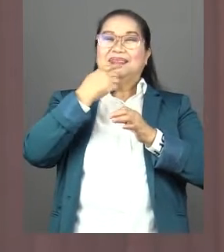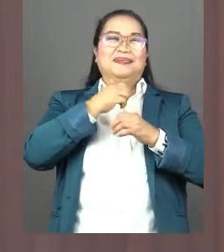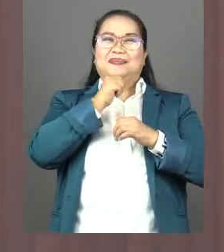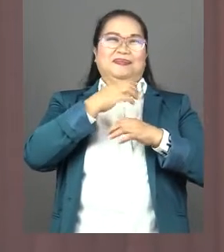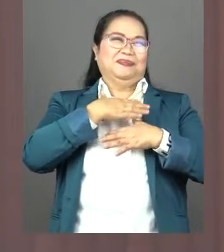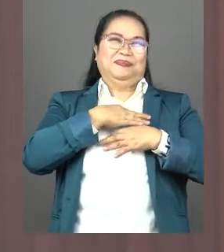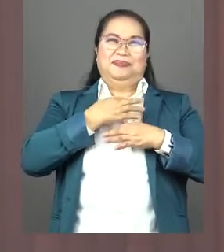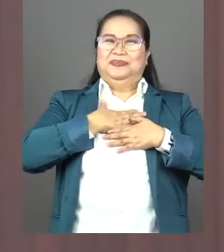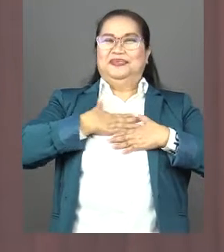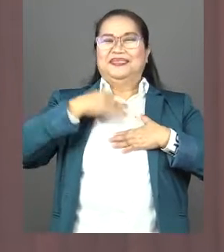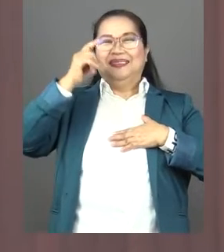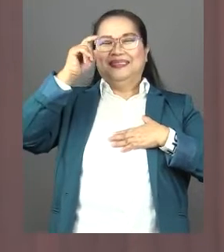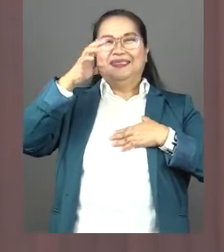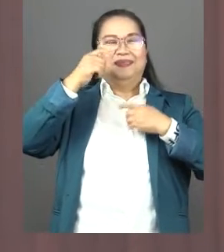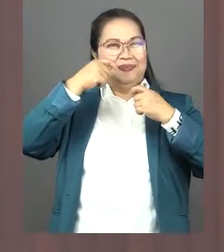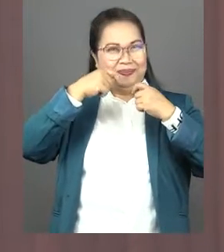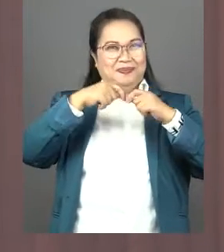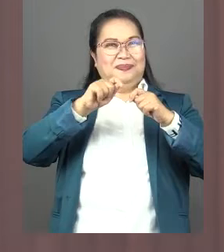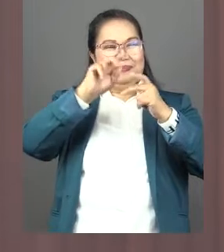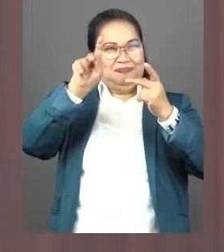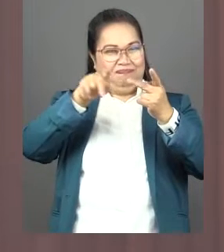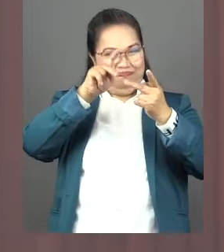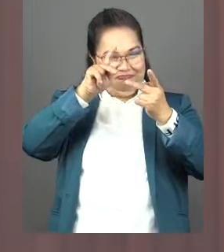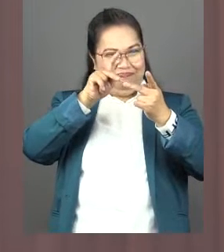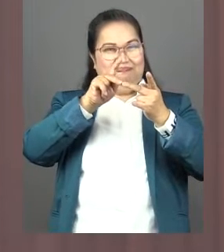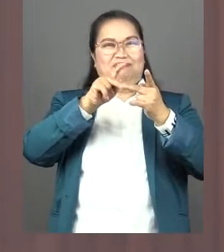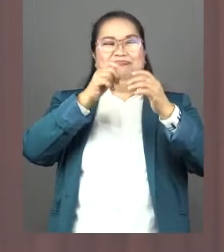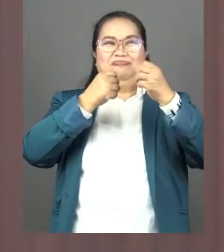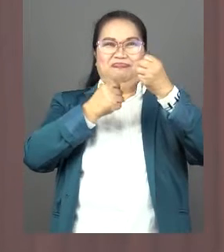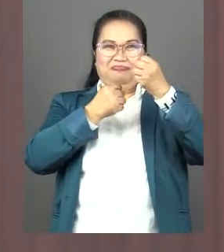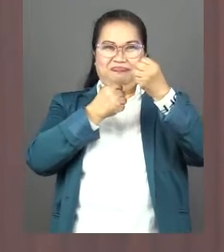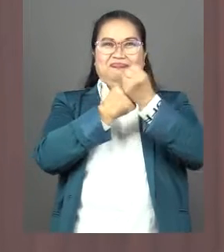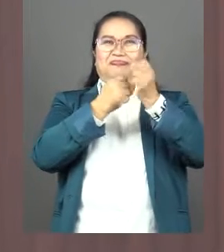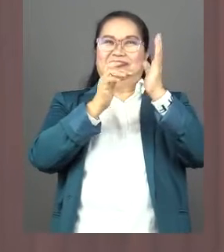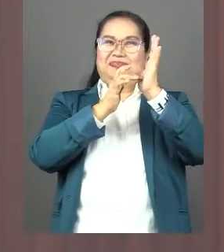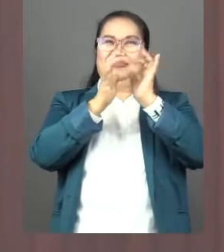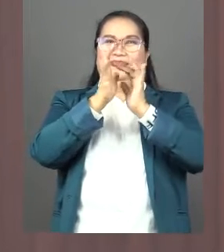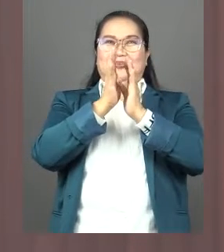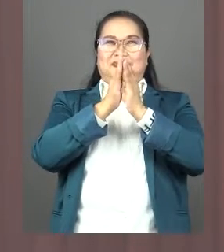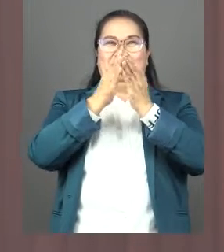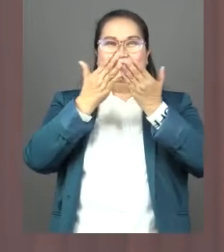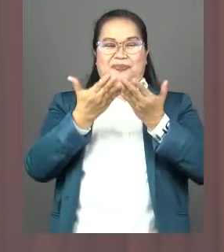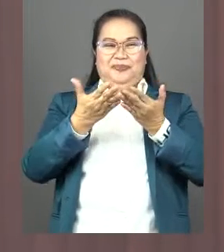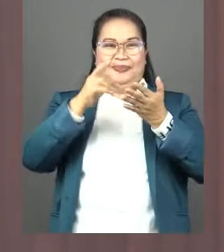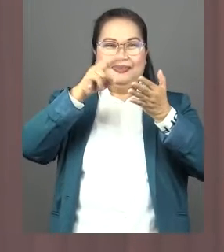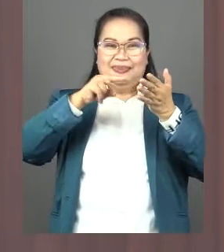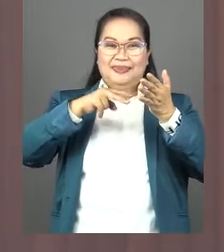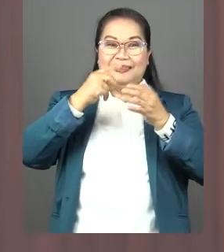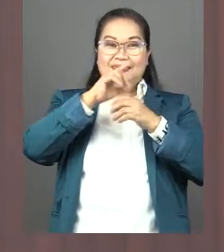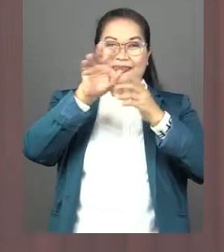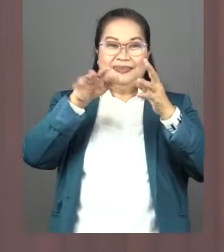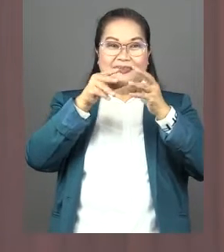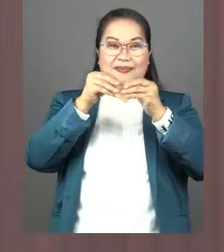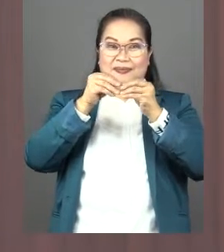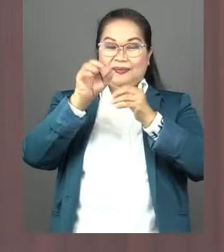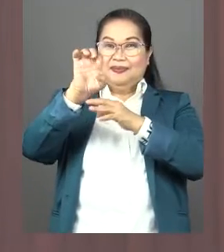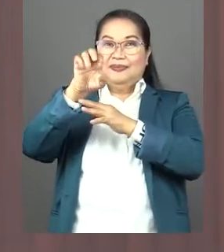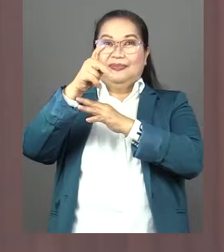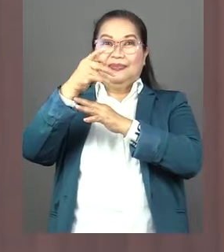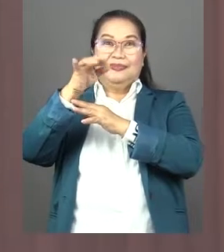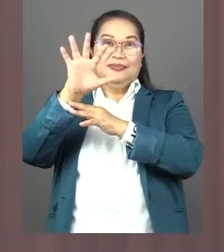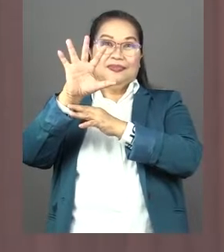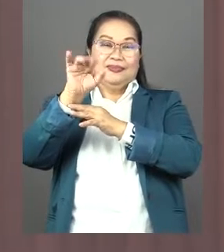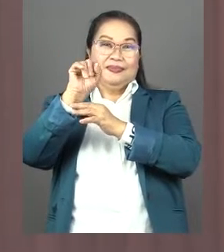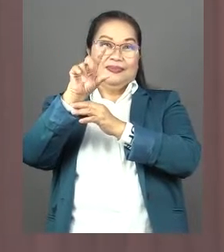we're trying by the grace of God to be one of those. So this morning, we just read together Ephesians 5, 18 to